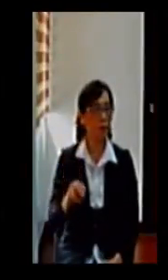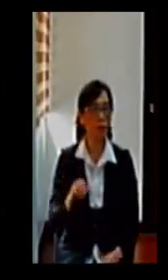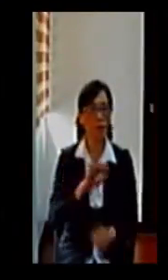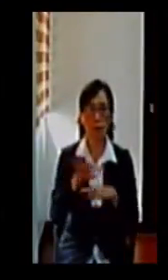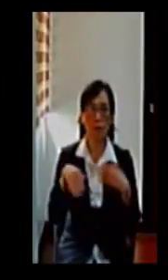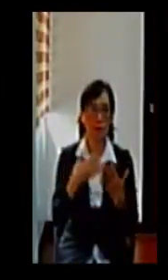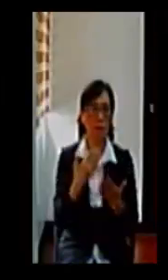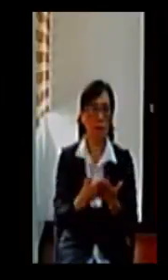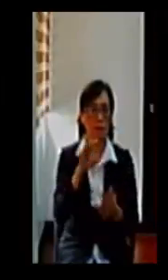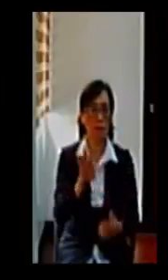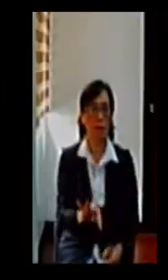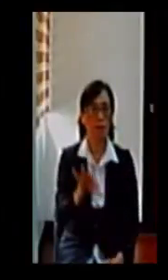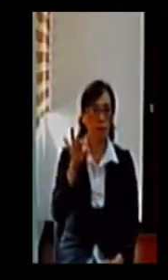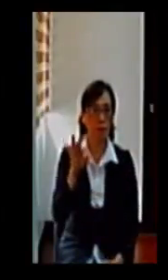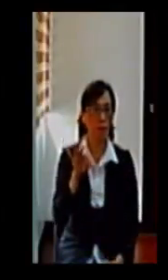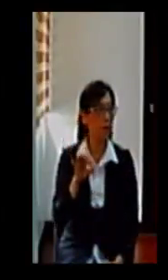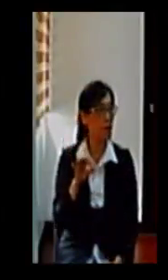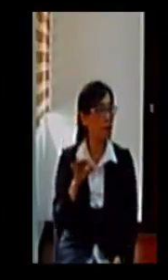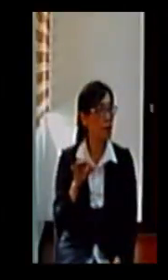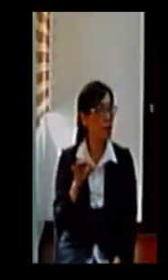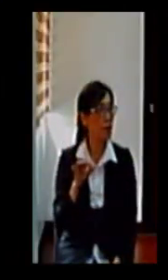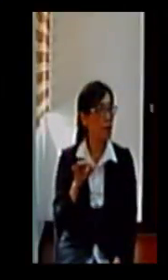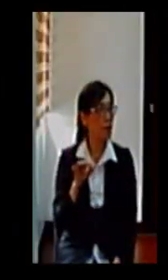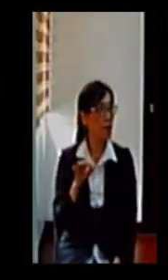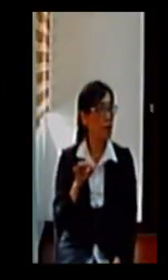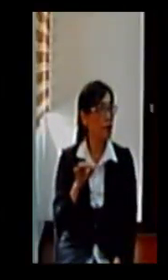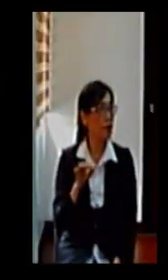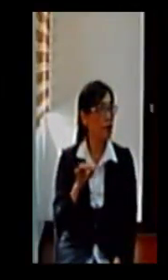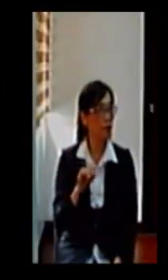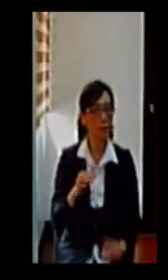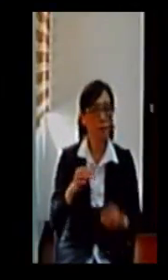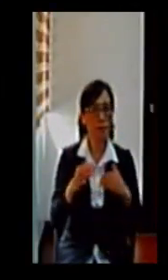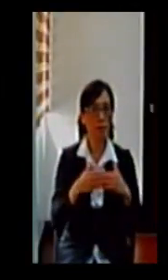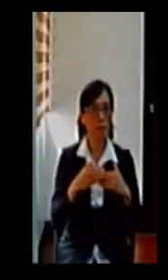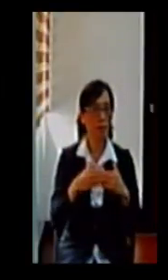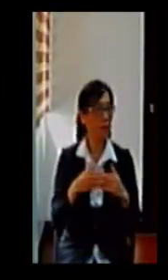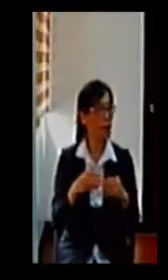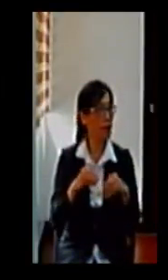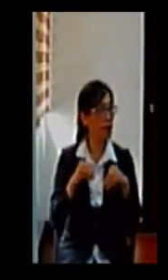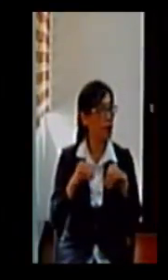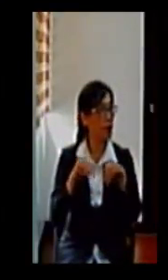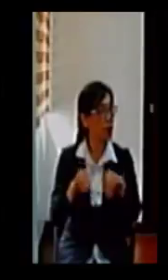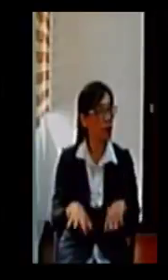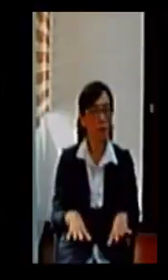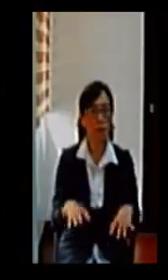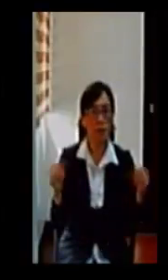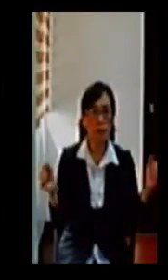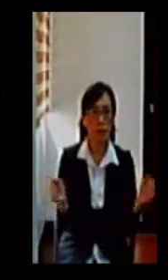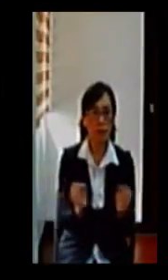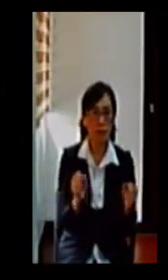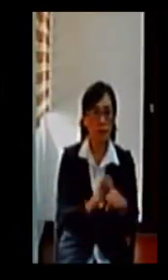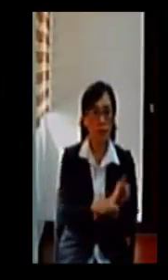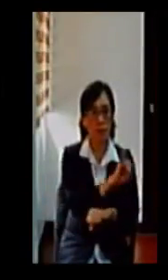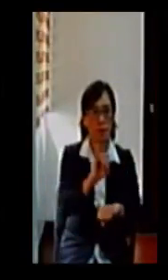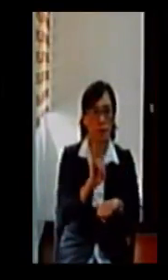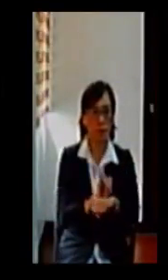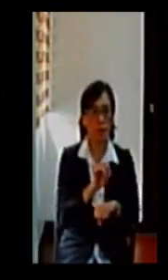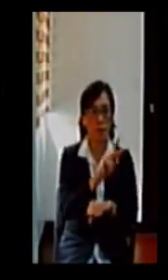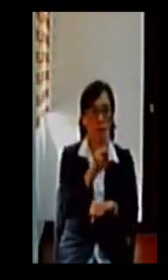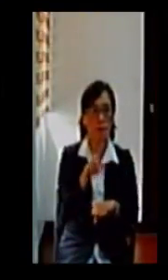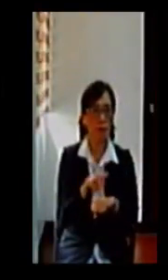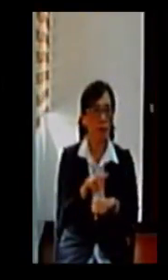them are found, when I say, in the slides I said near endemics, they're only found in small islands in the Philippines.